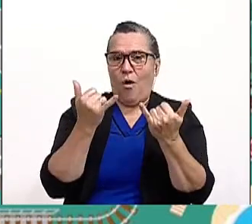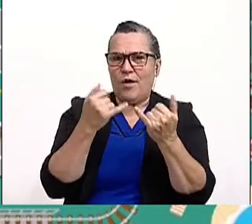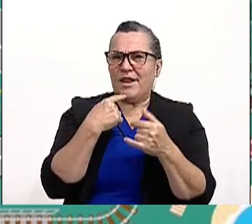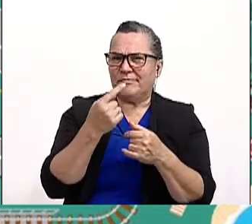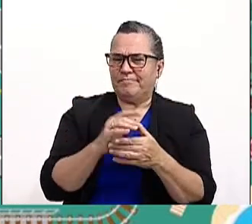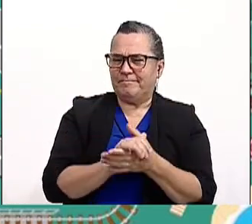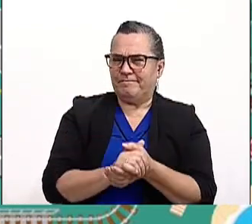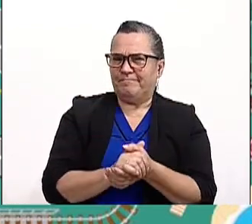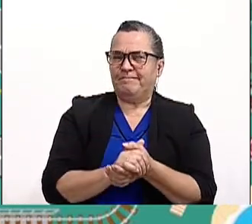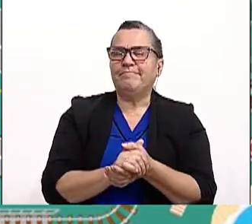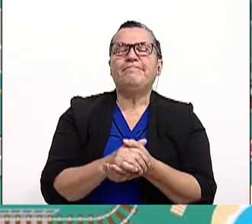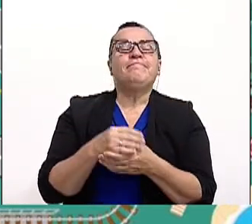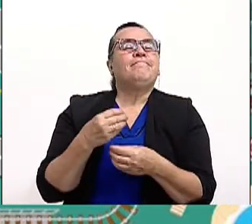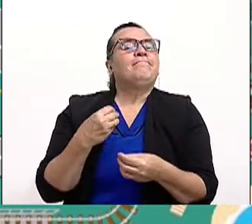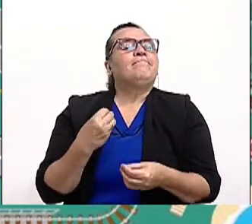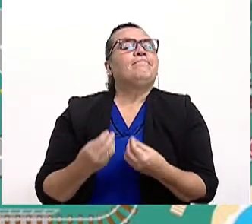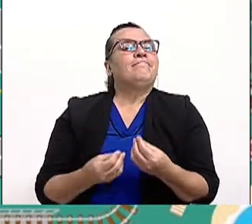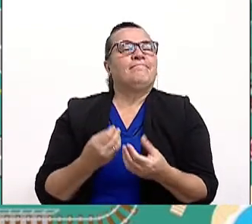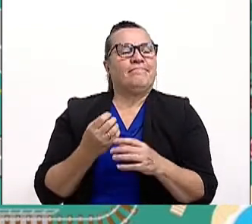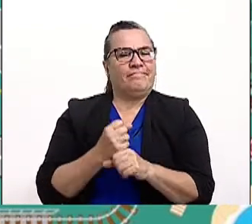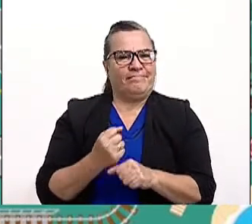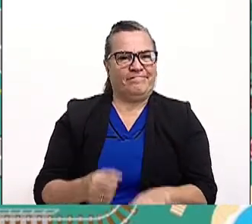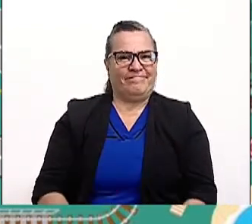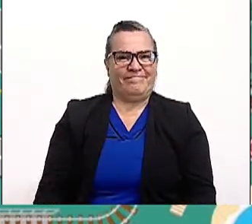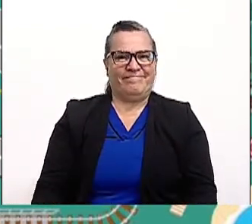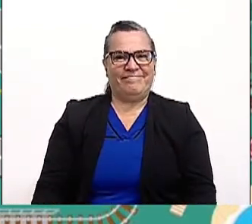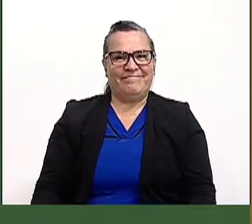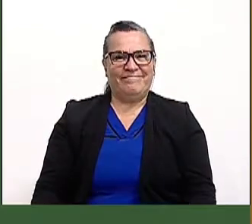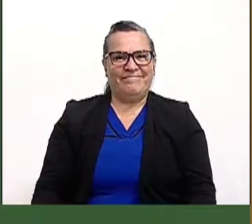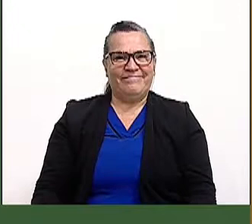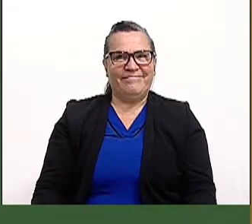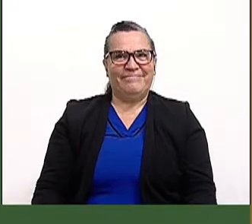you what we're going to do today.